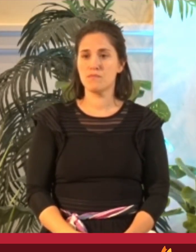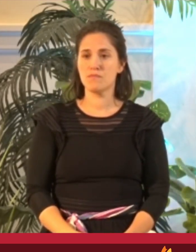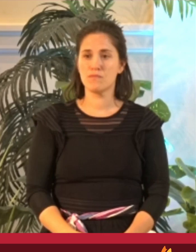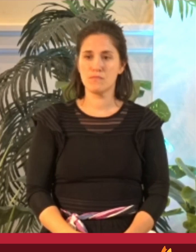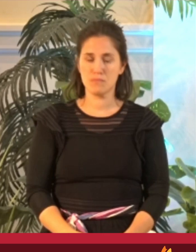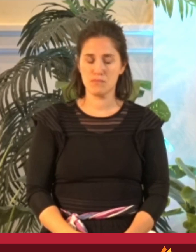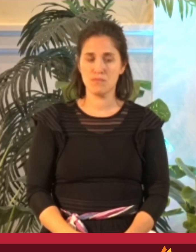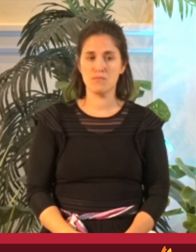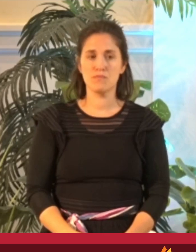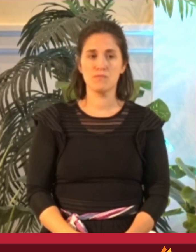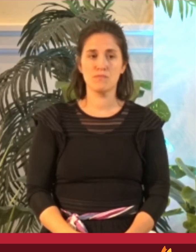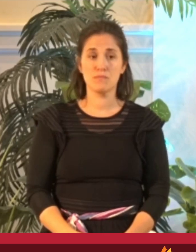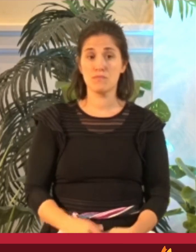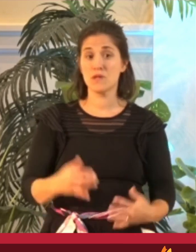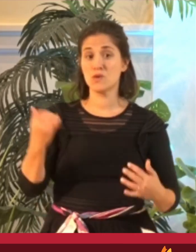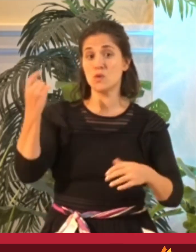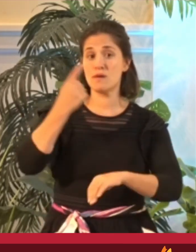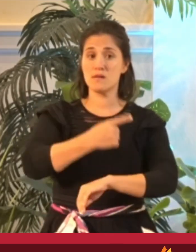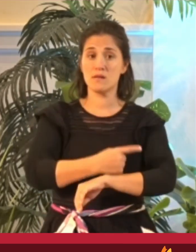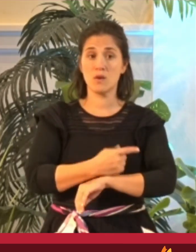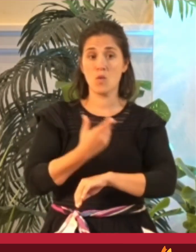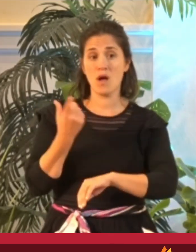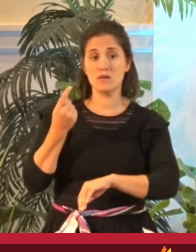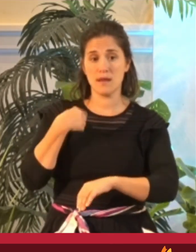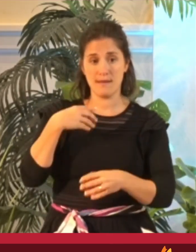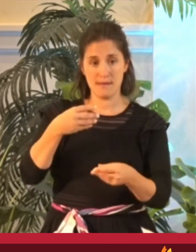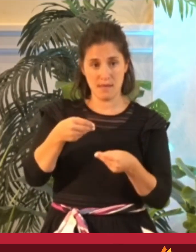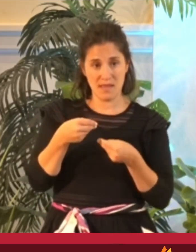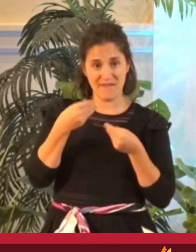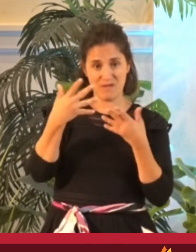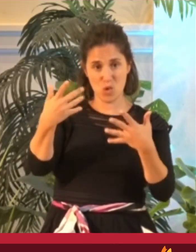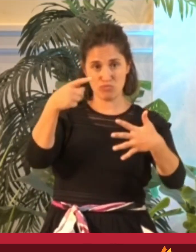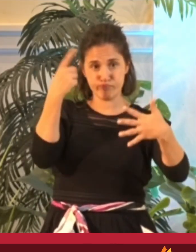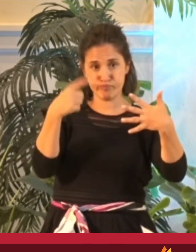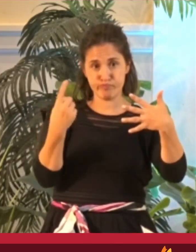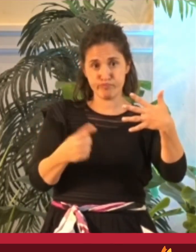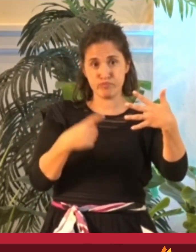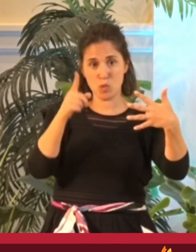So today, I leave you with these questions.